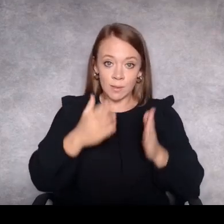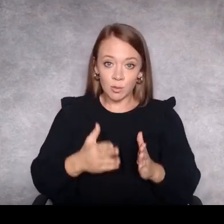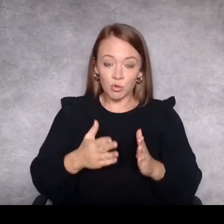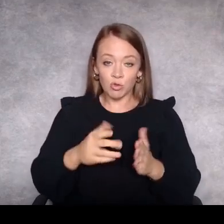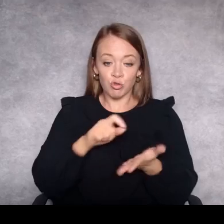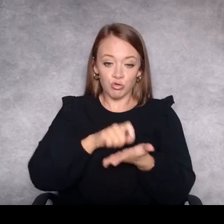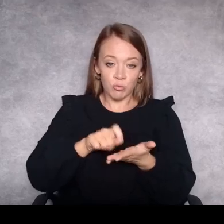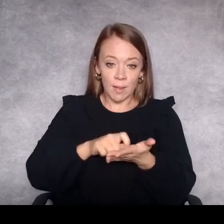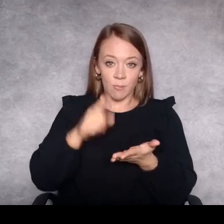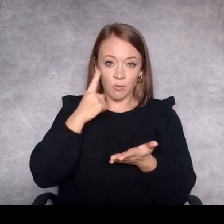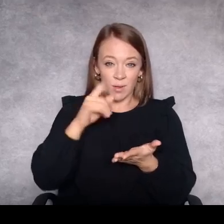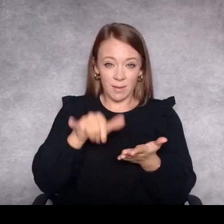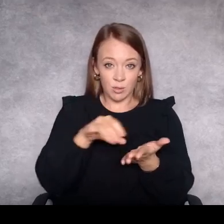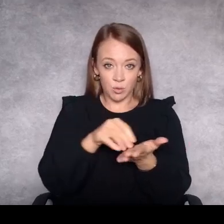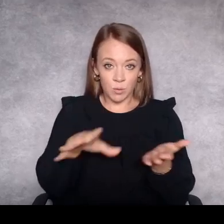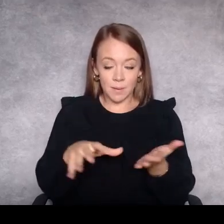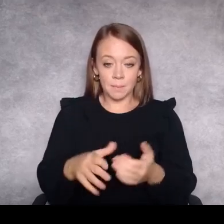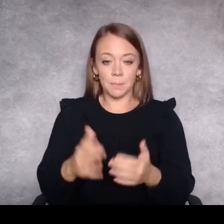and scribe.